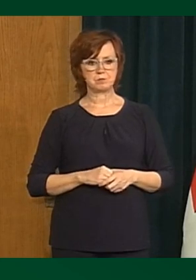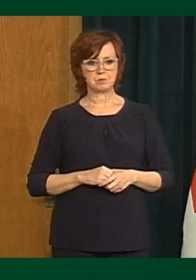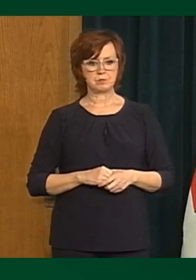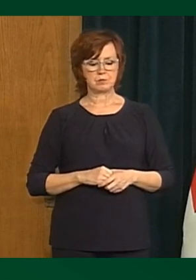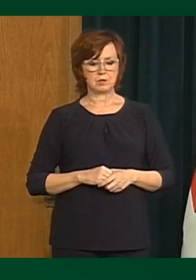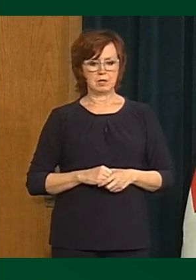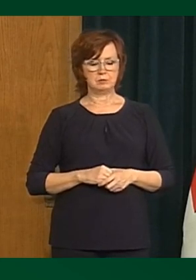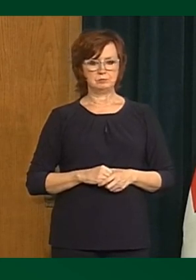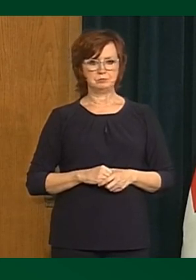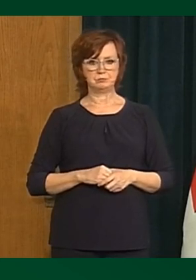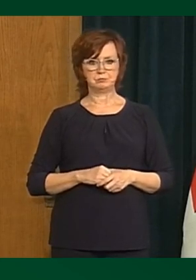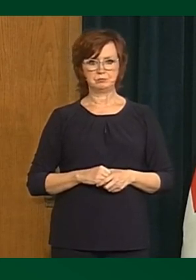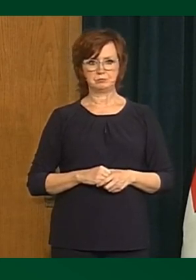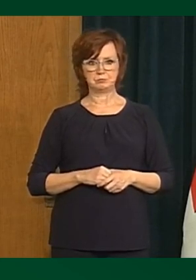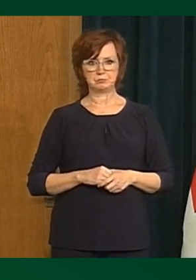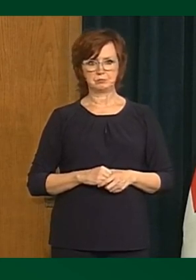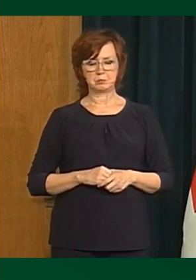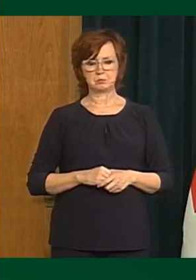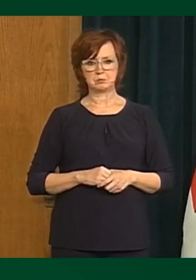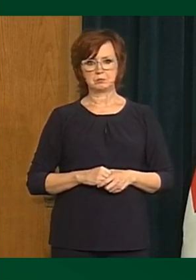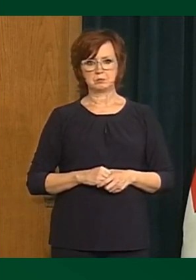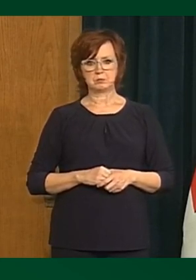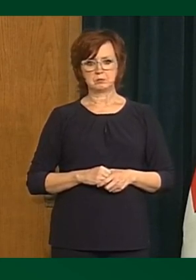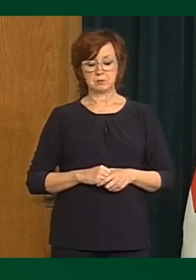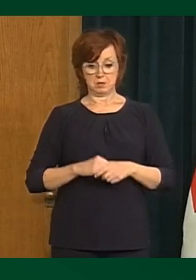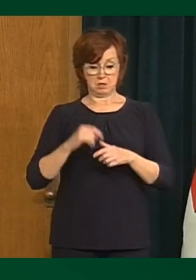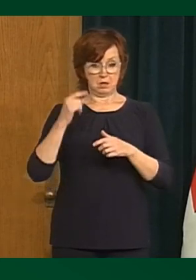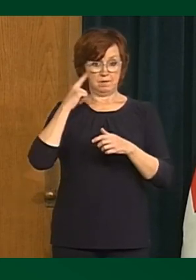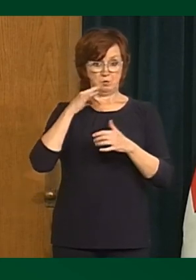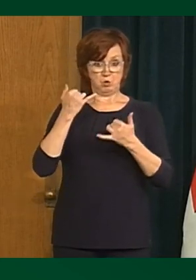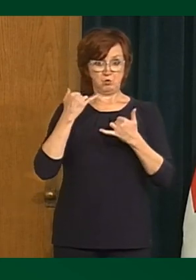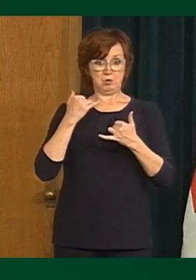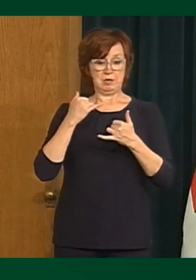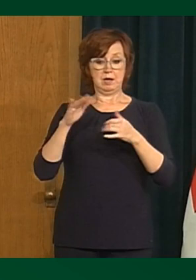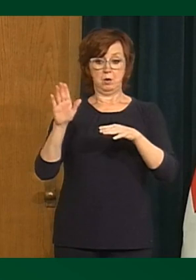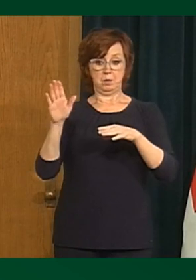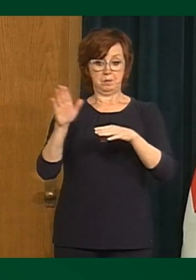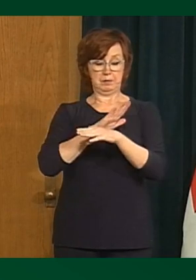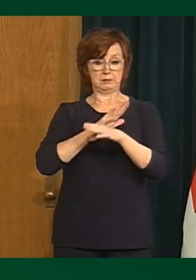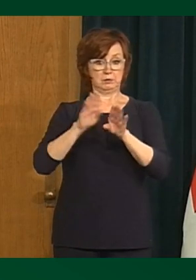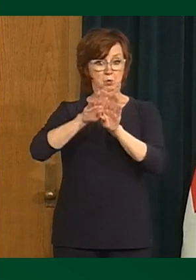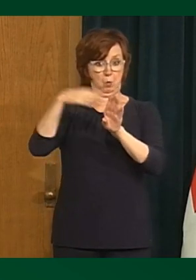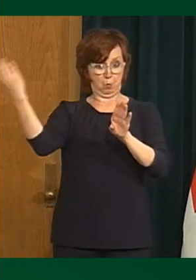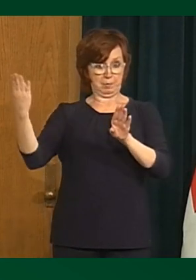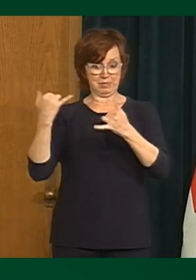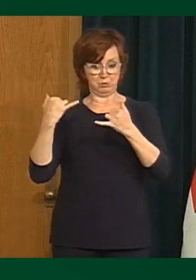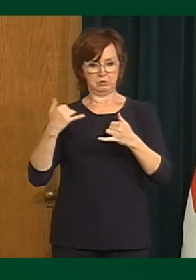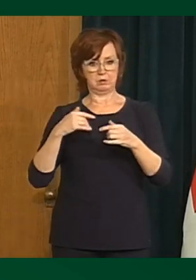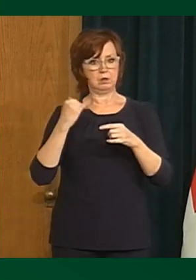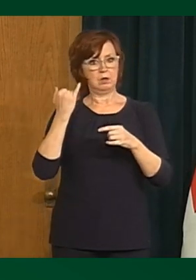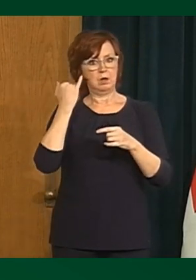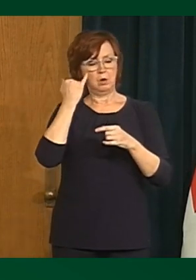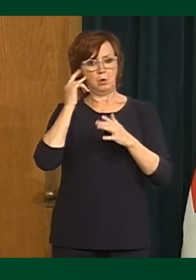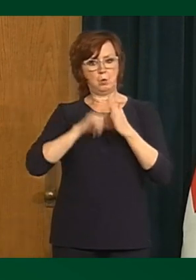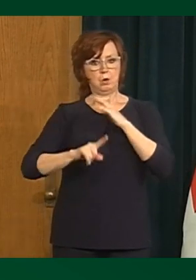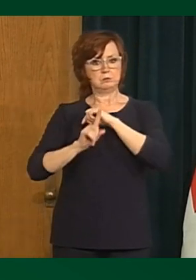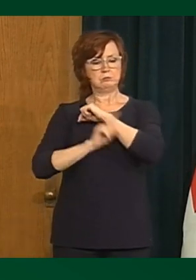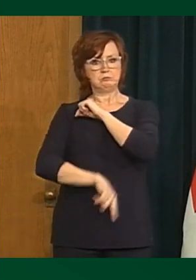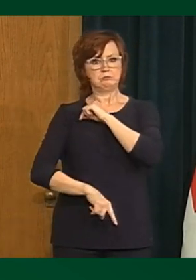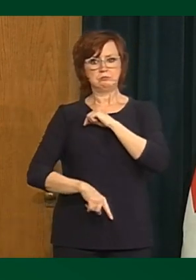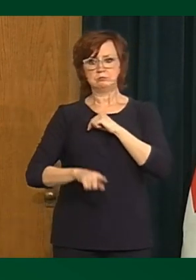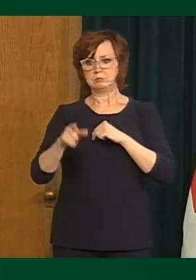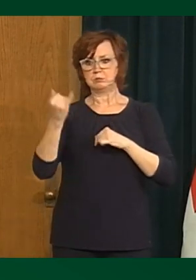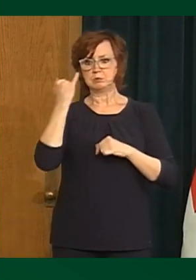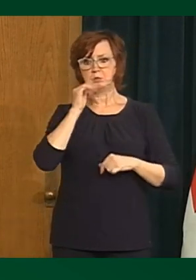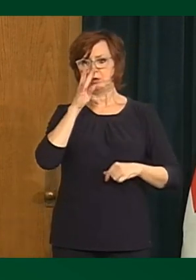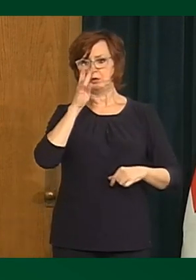reopening, is there any consequence for businesses that don't follow public health recommendations? Can they be fined? Is